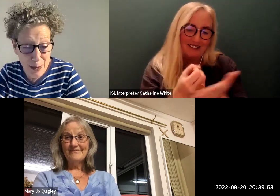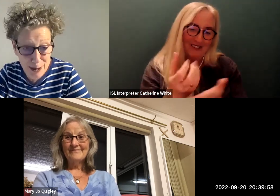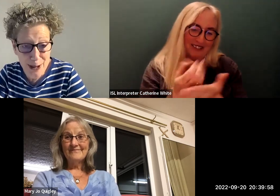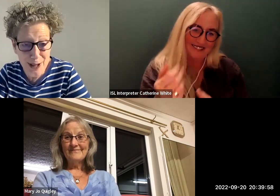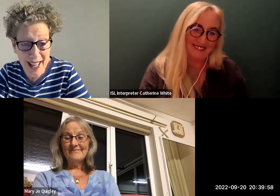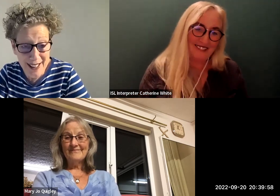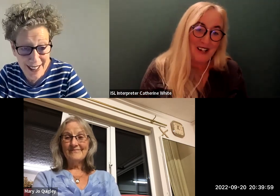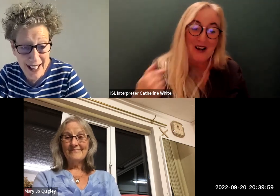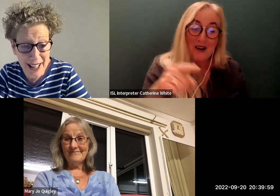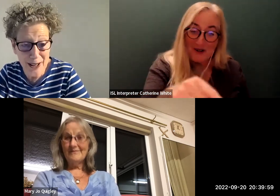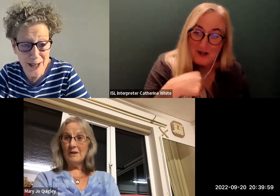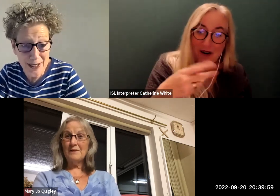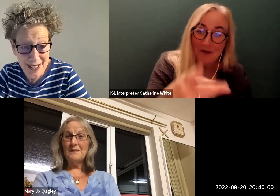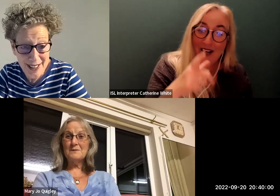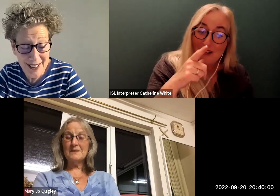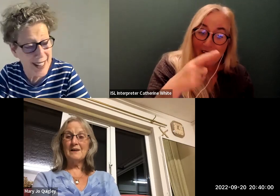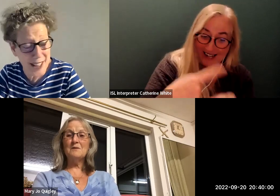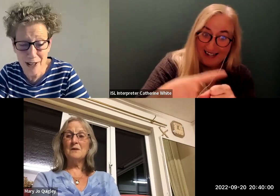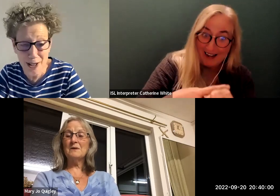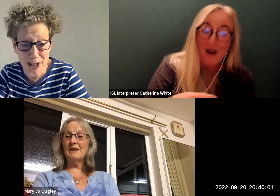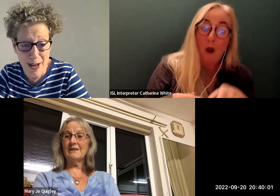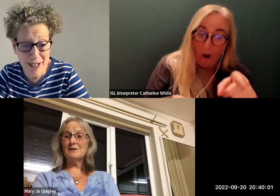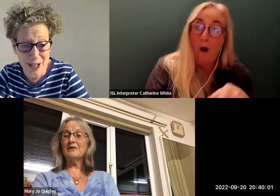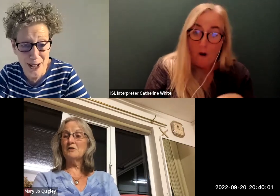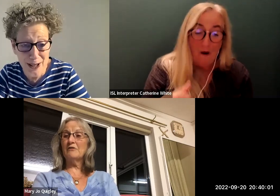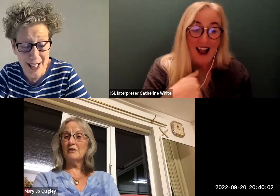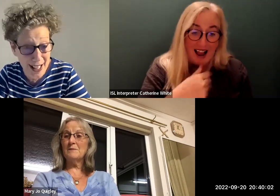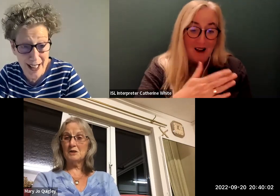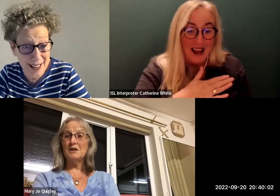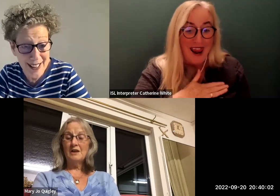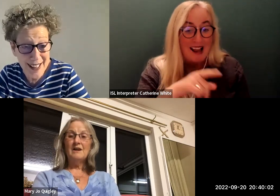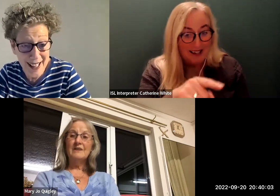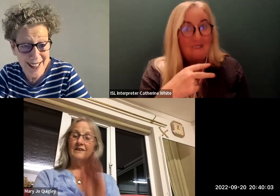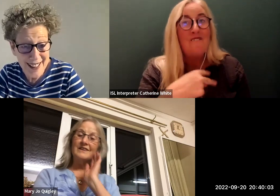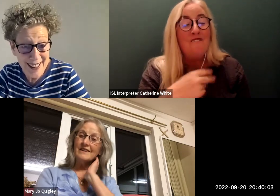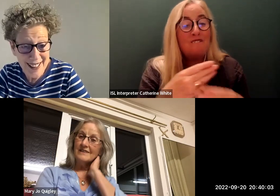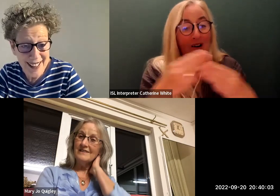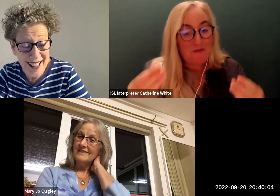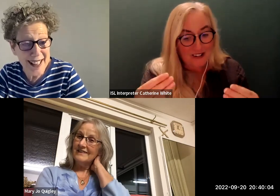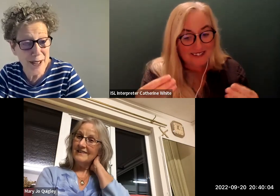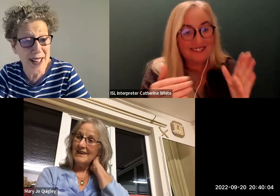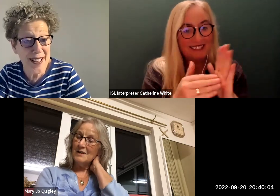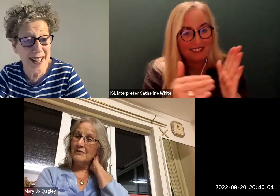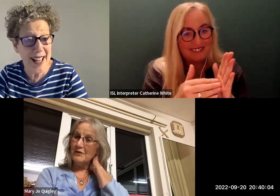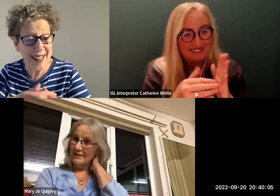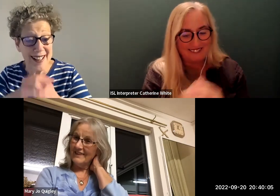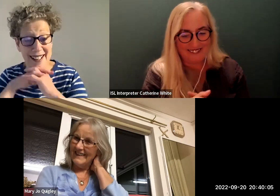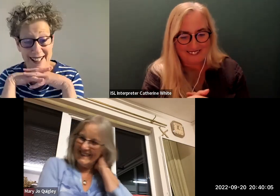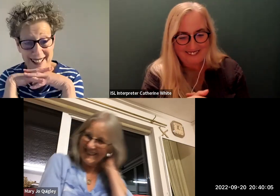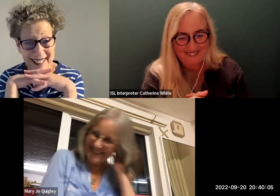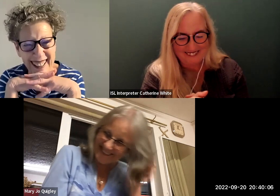So we will talk again. Hmm. Thank Oh you. yeah, yeah, I know, Thank I you would like hugely, that. And no, very I'd, much. I'd, Yeah, I'd love I that. would